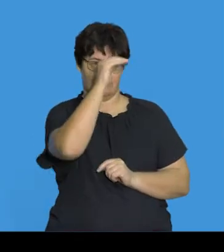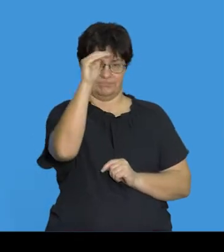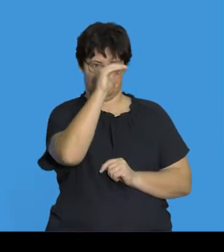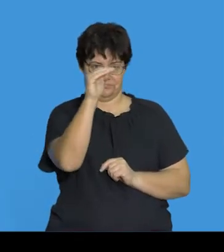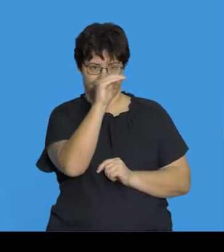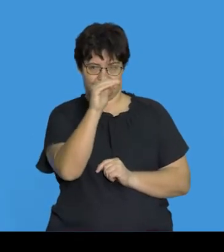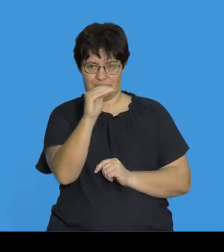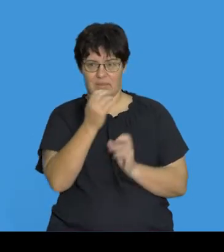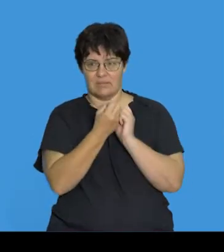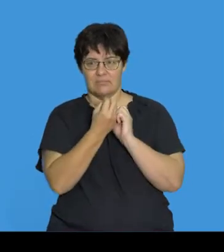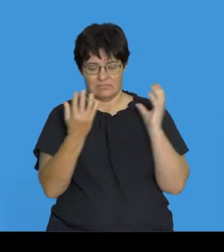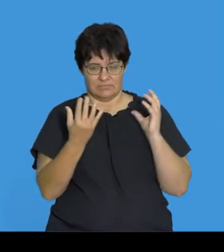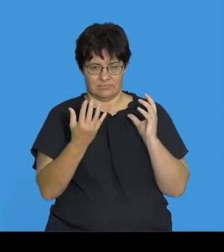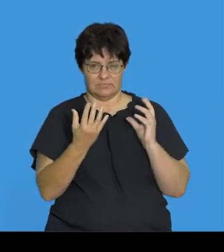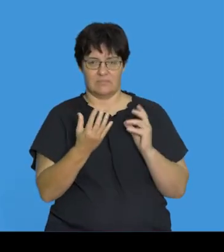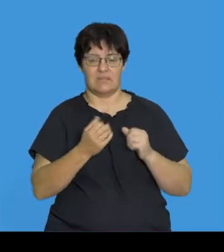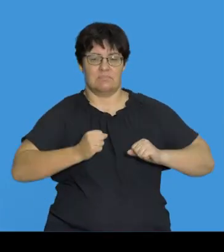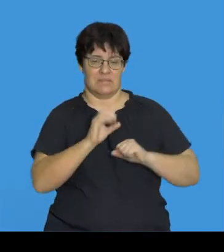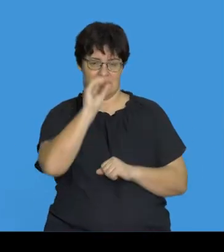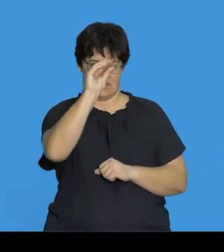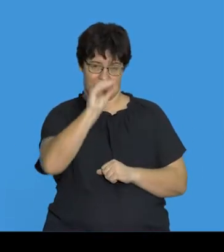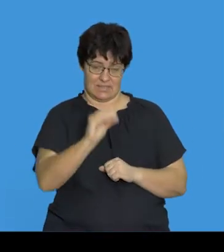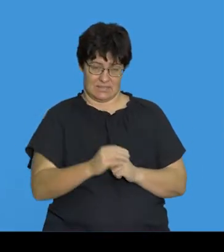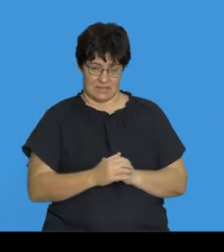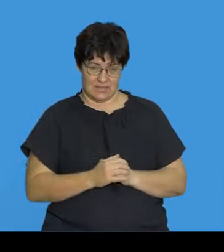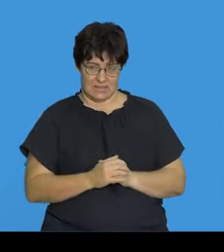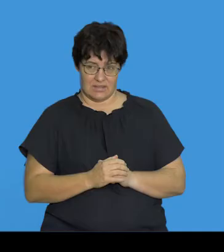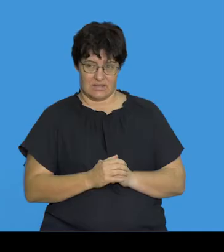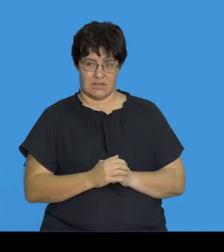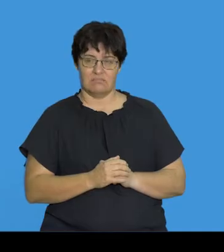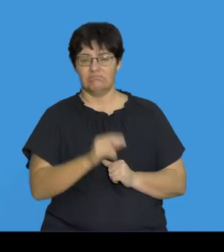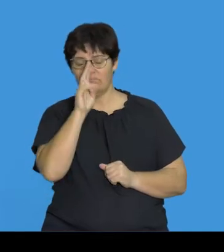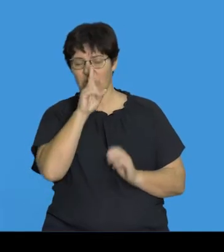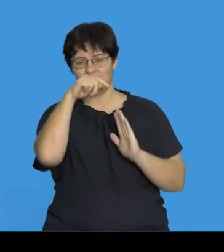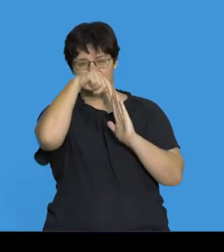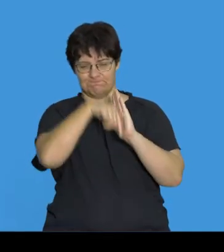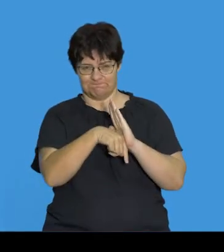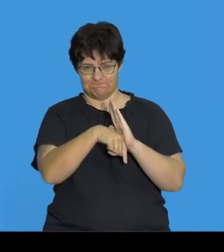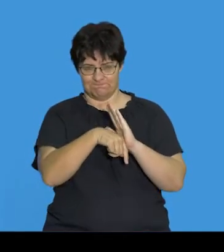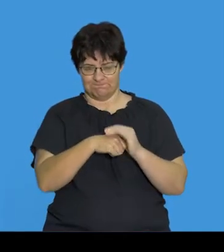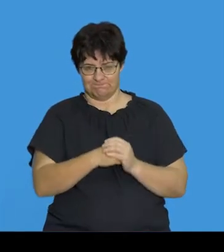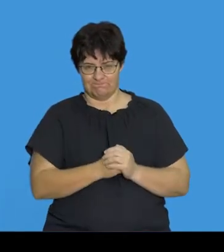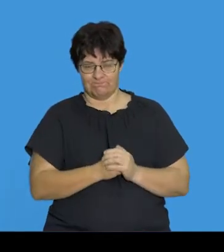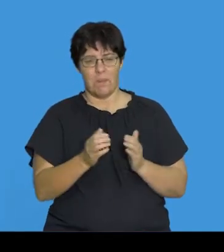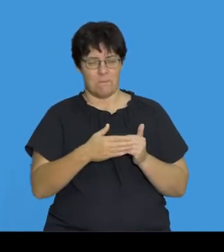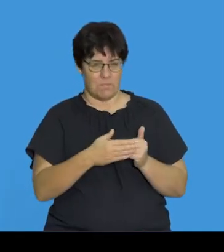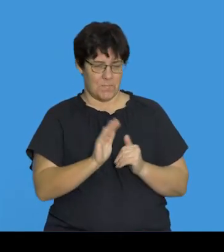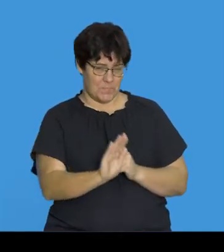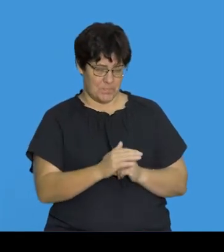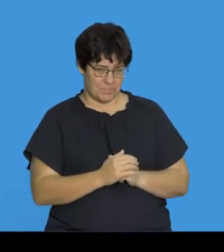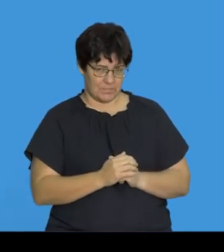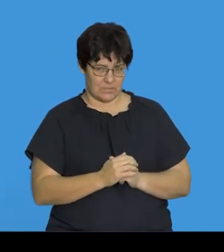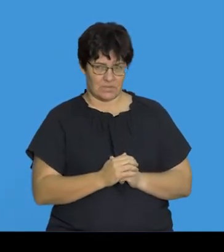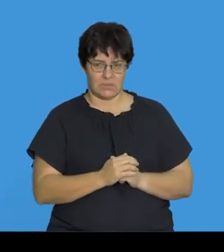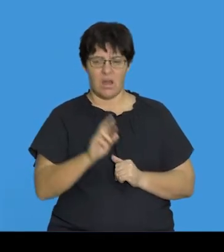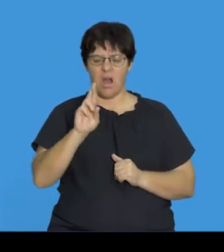these nitrogenous bases. Let's try and look at the detail in further. So